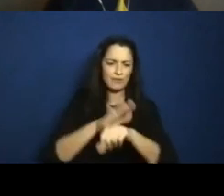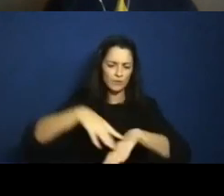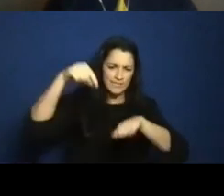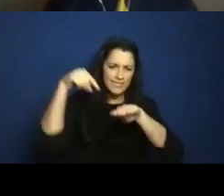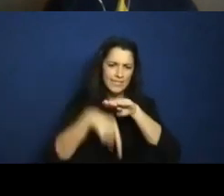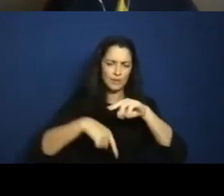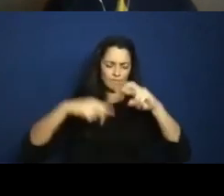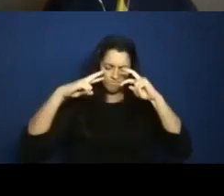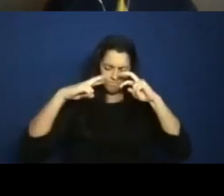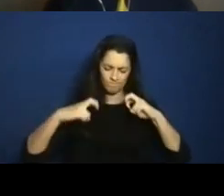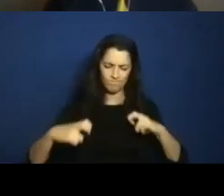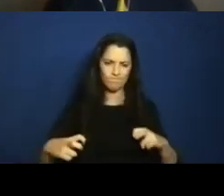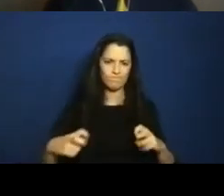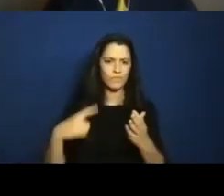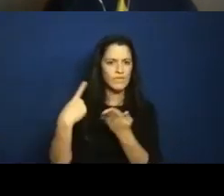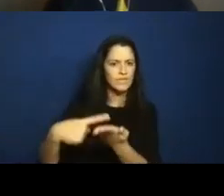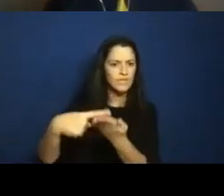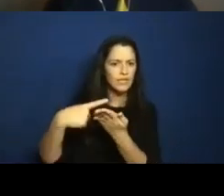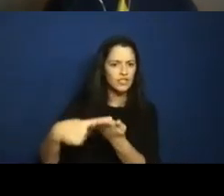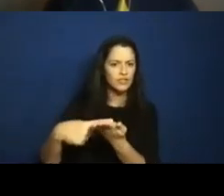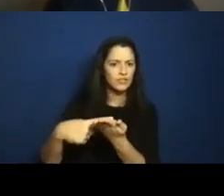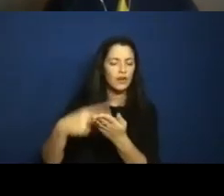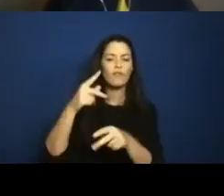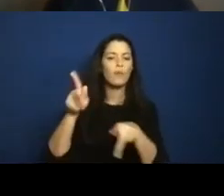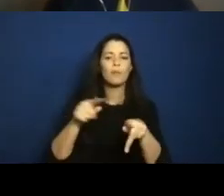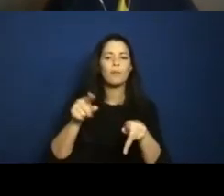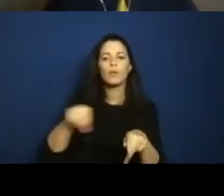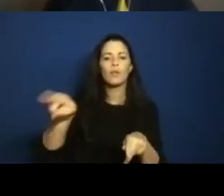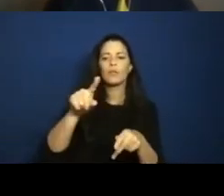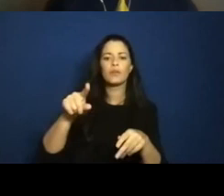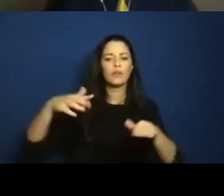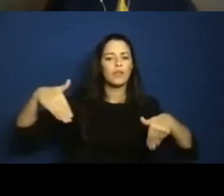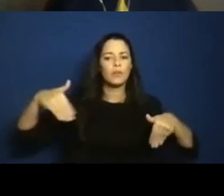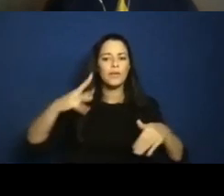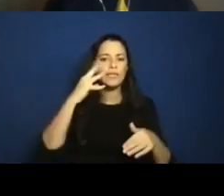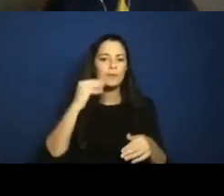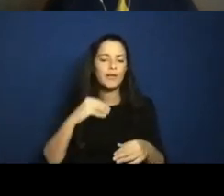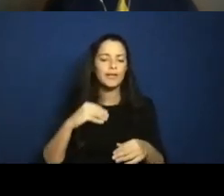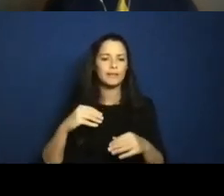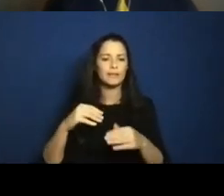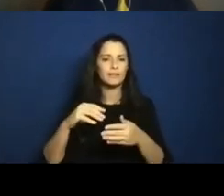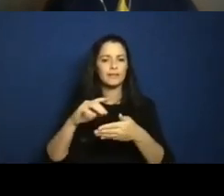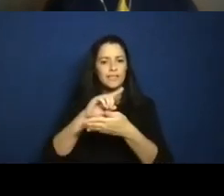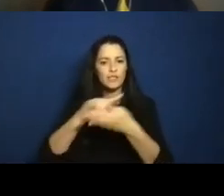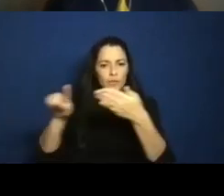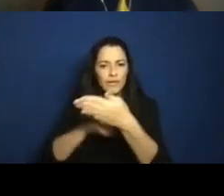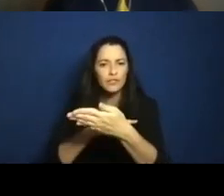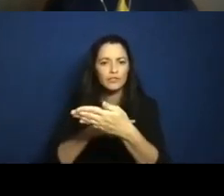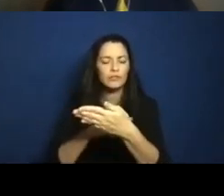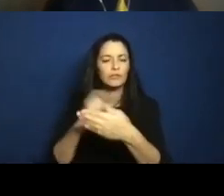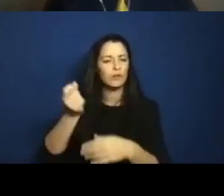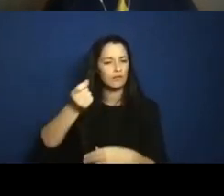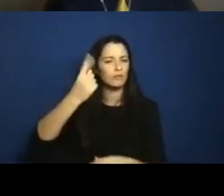for folk who have not faced the challenges of discrimination to understand that all